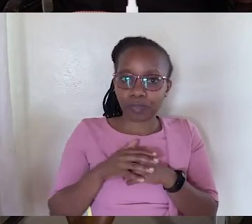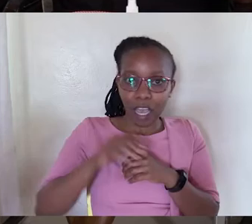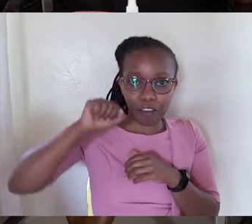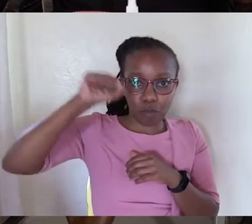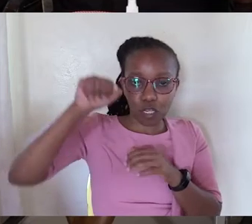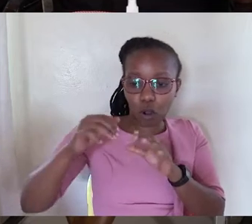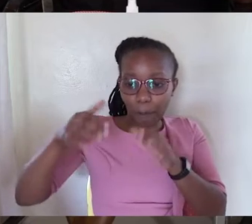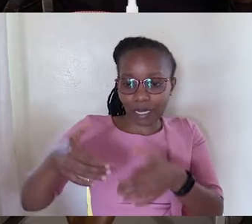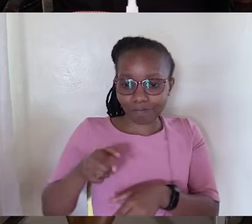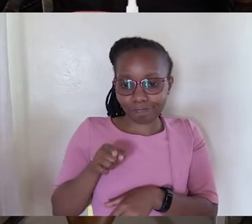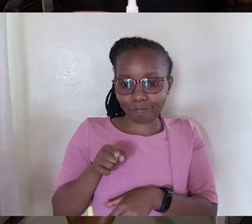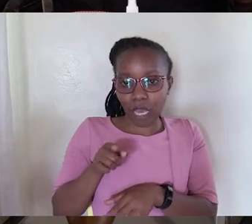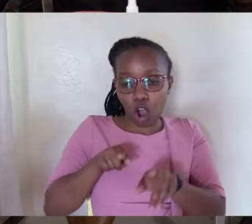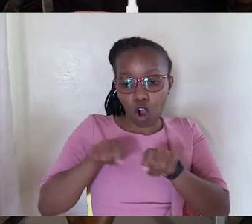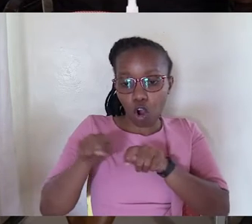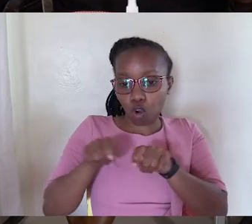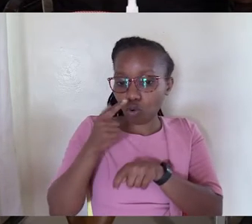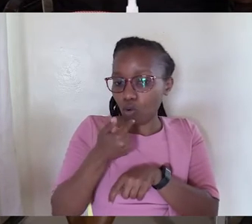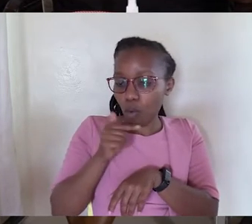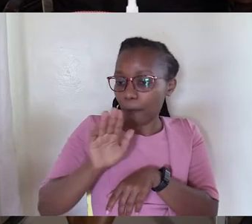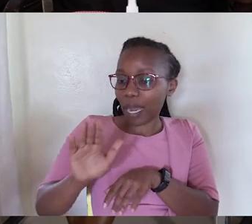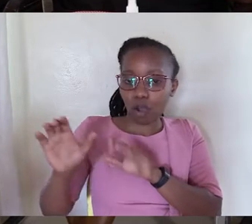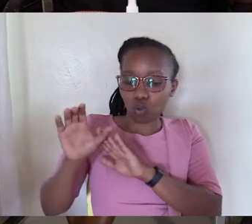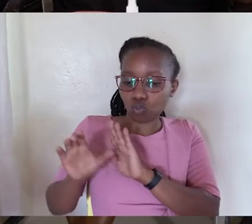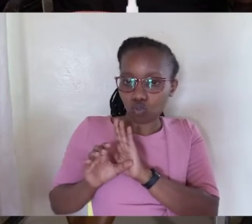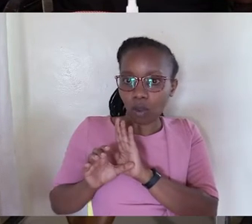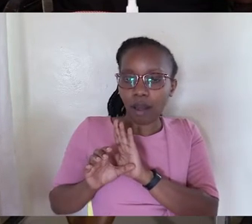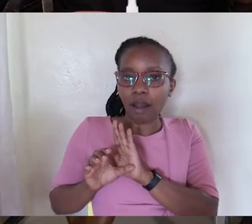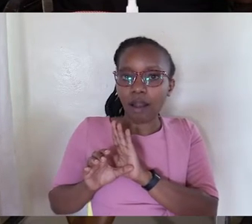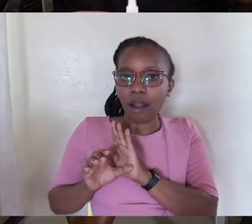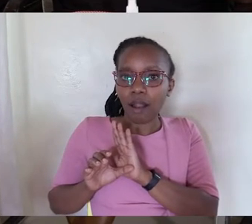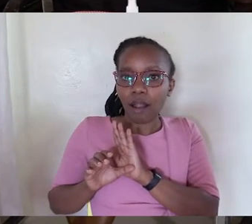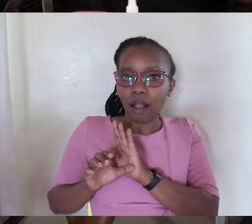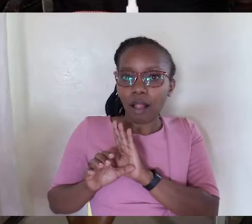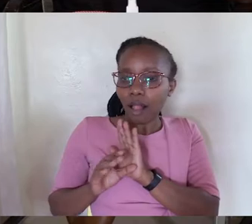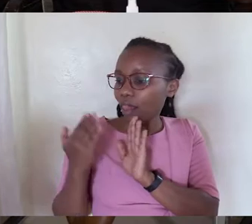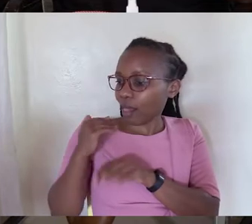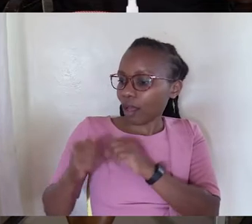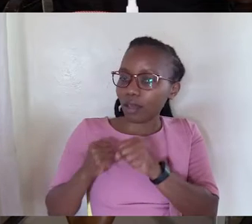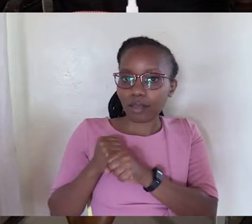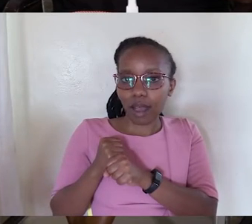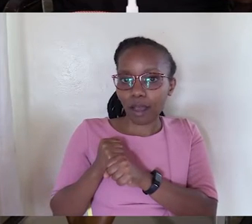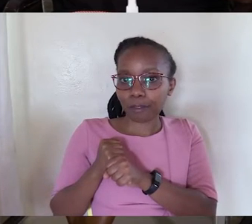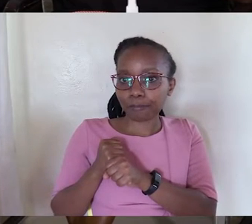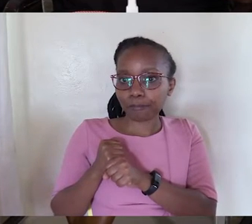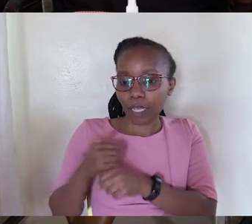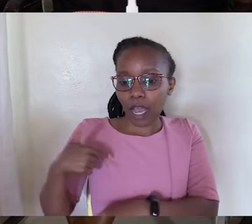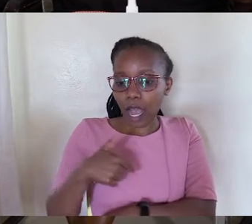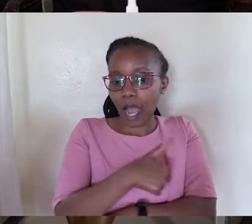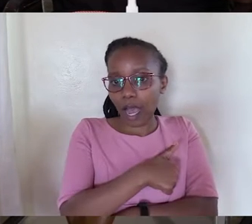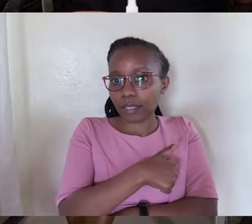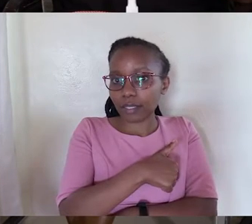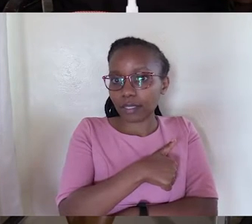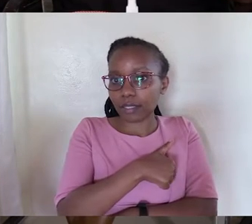political parties are governed by their constitutions. And last year, you saw us calling